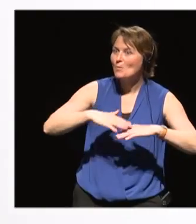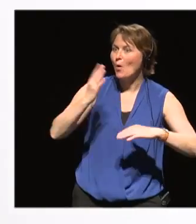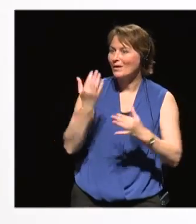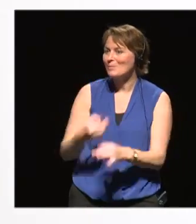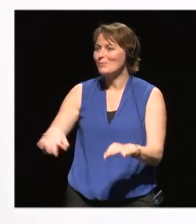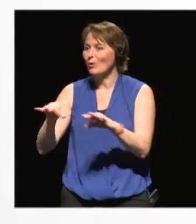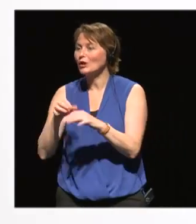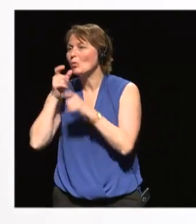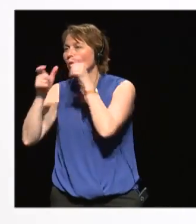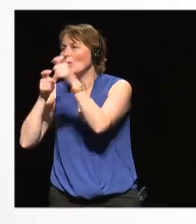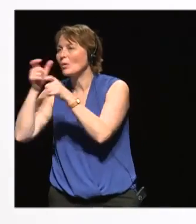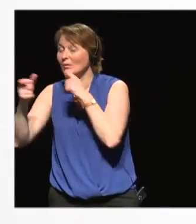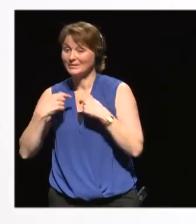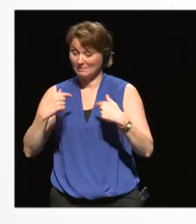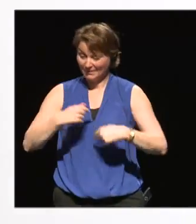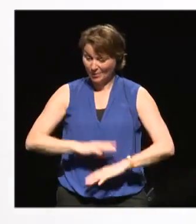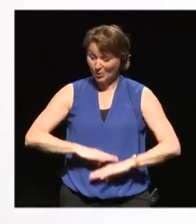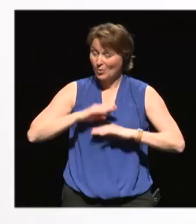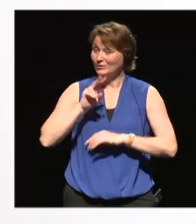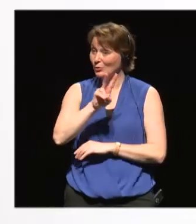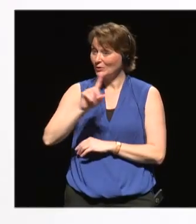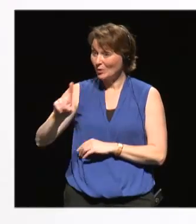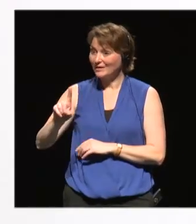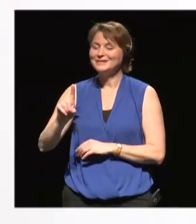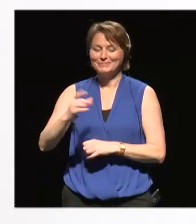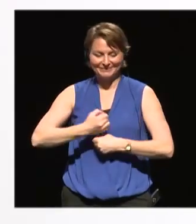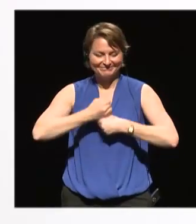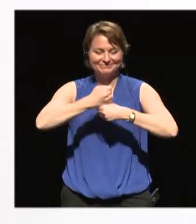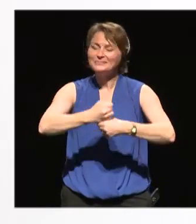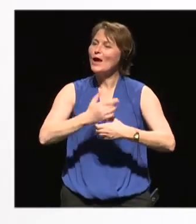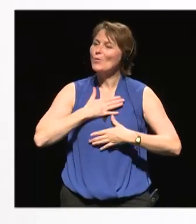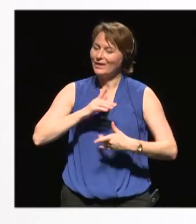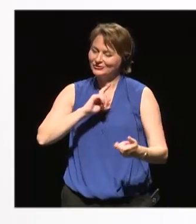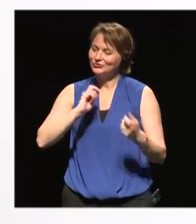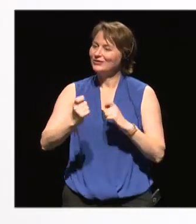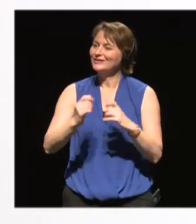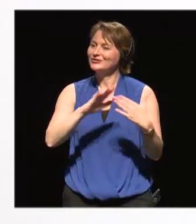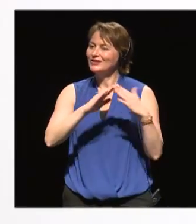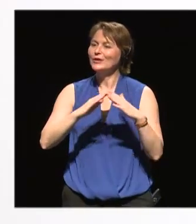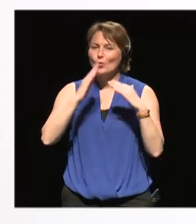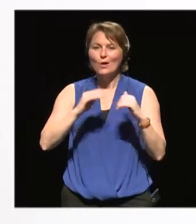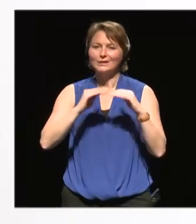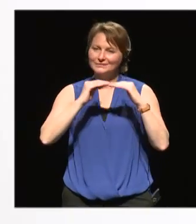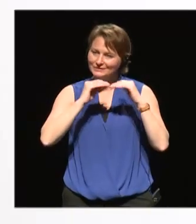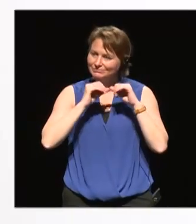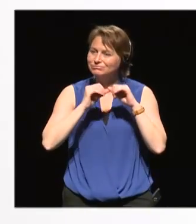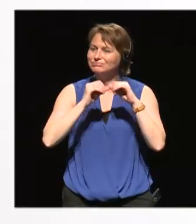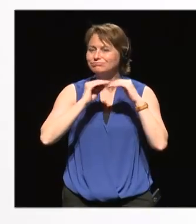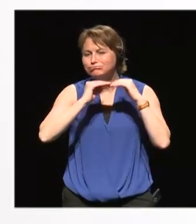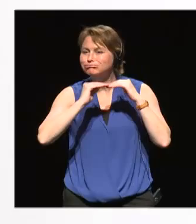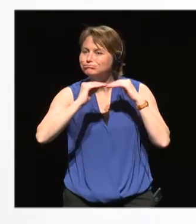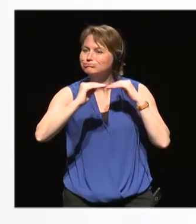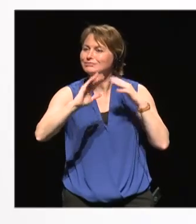young people in my country who want to change the cities and transform them into sustainable cities. But how should we do